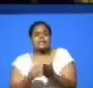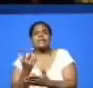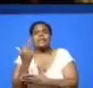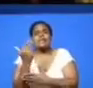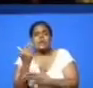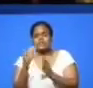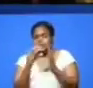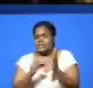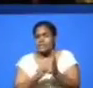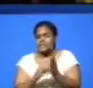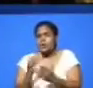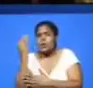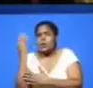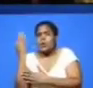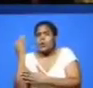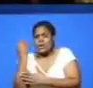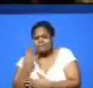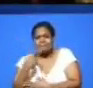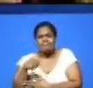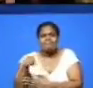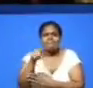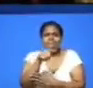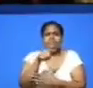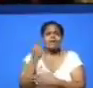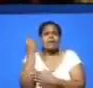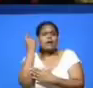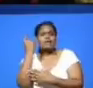13th chapter. Why can't you see it?